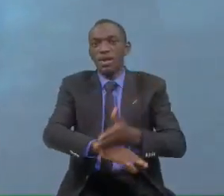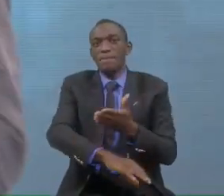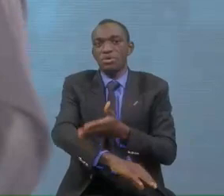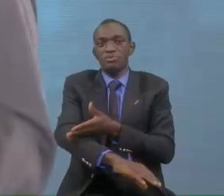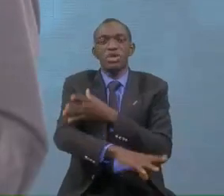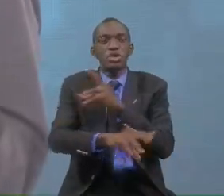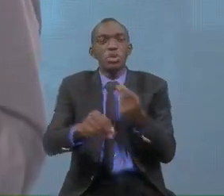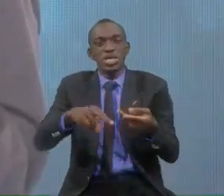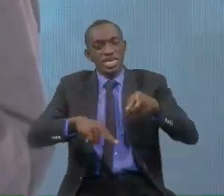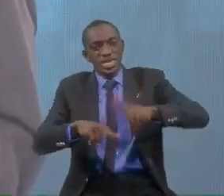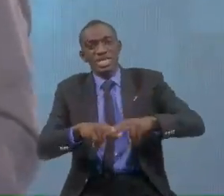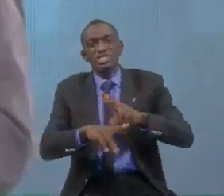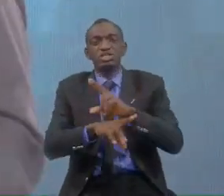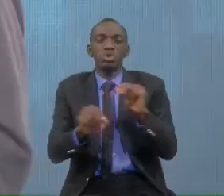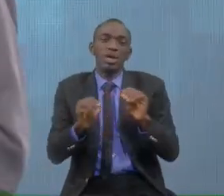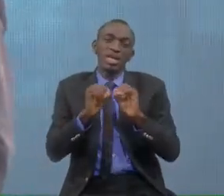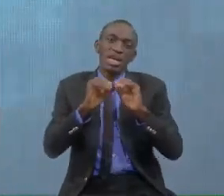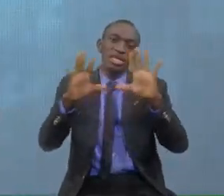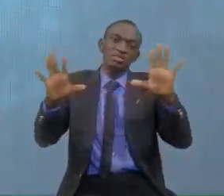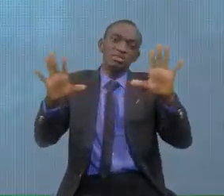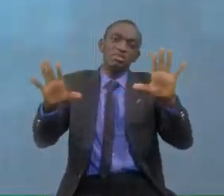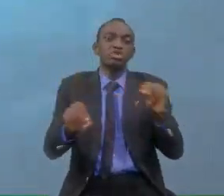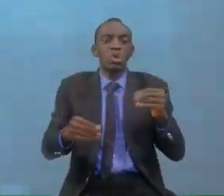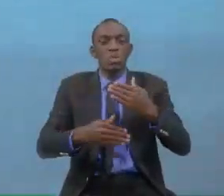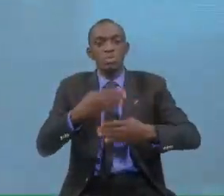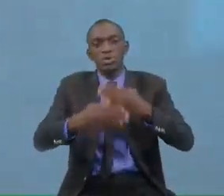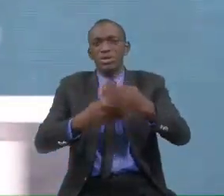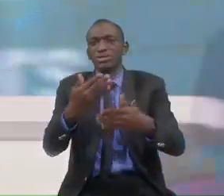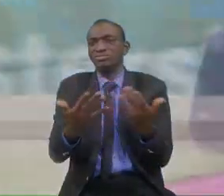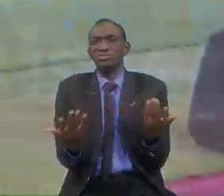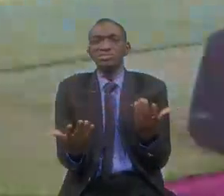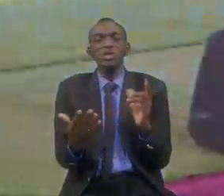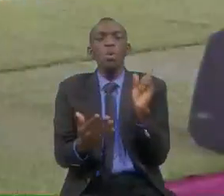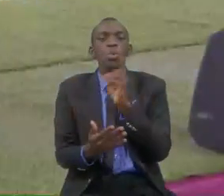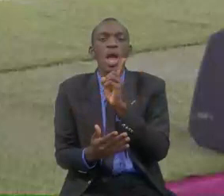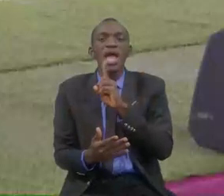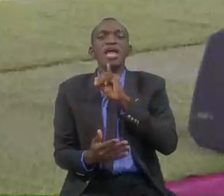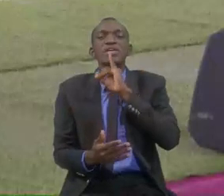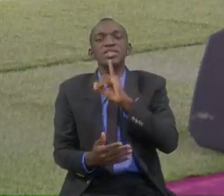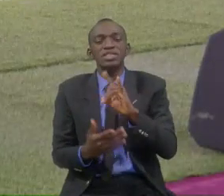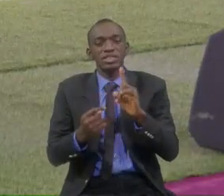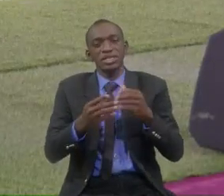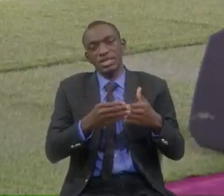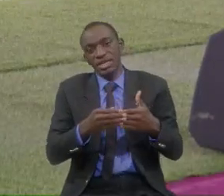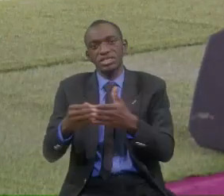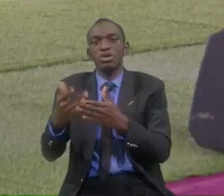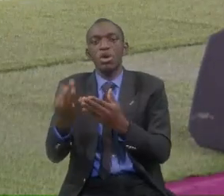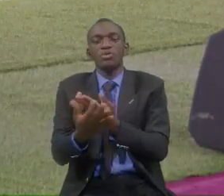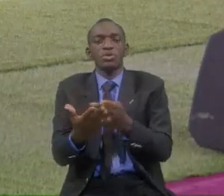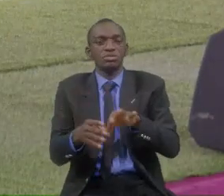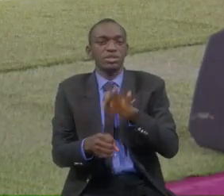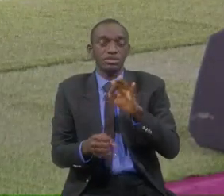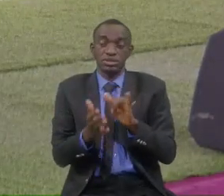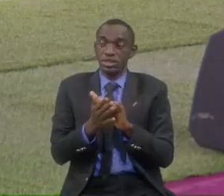no enlightenment, and there is no progress. And where is the guiding of the Holy Spirit that said, don't go there yet,